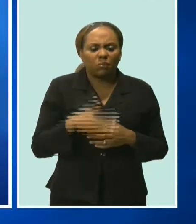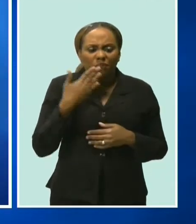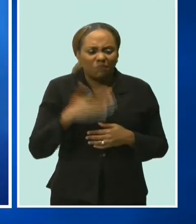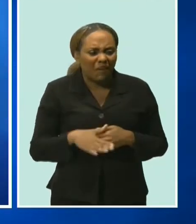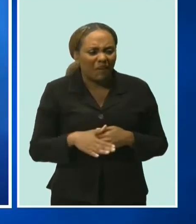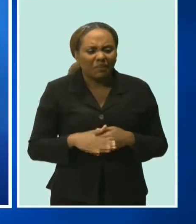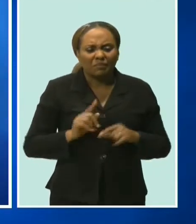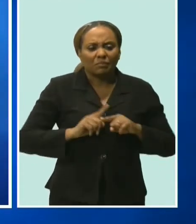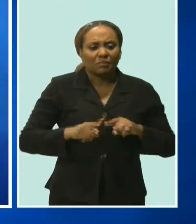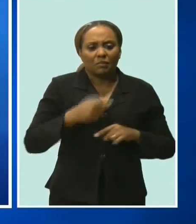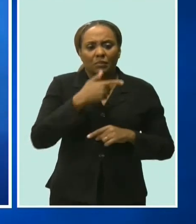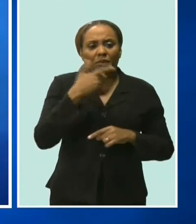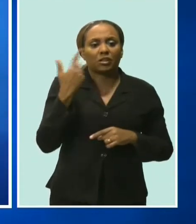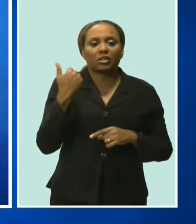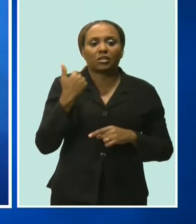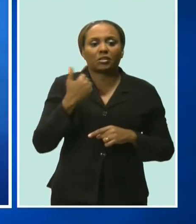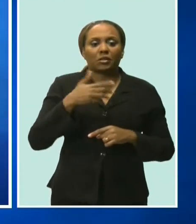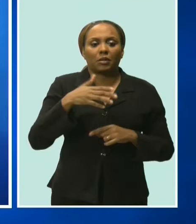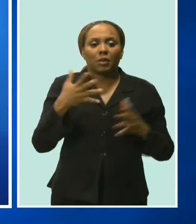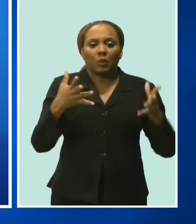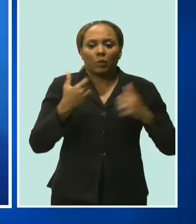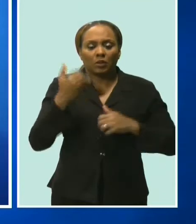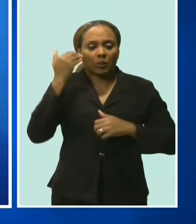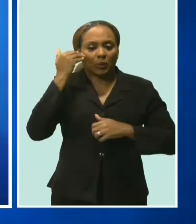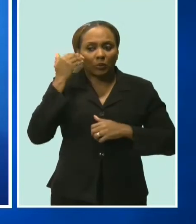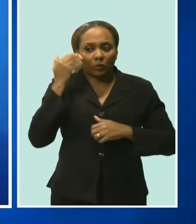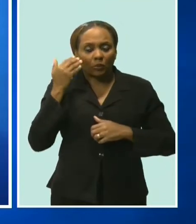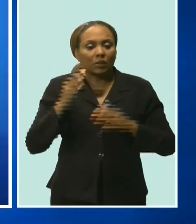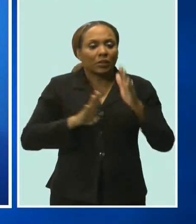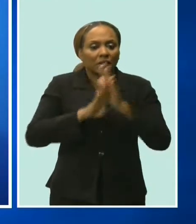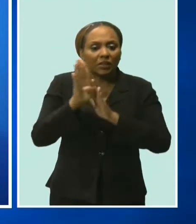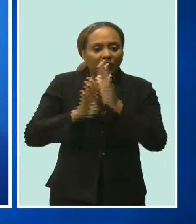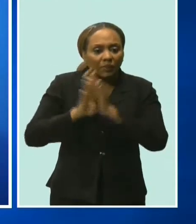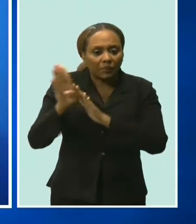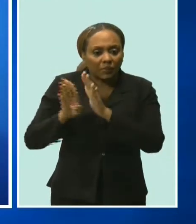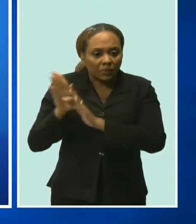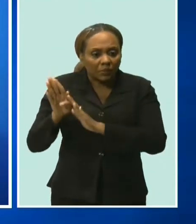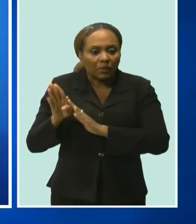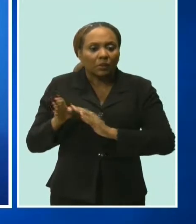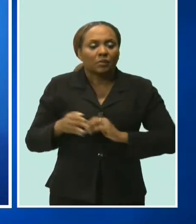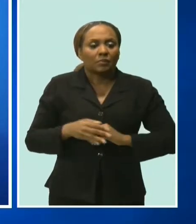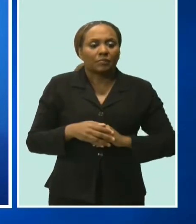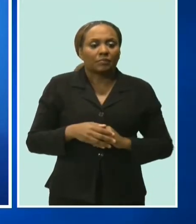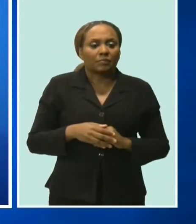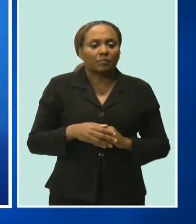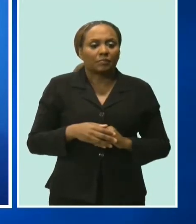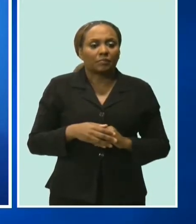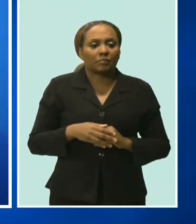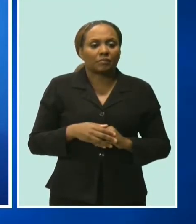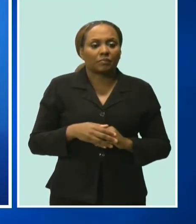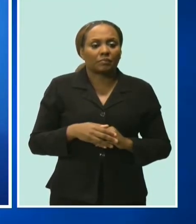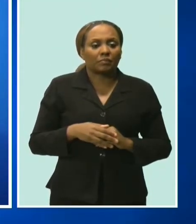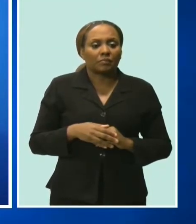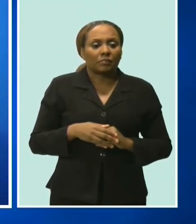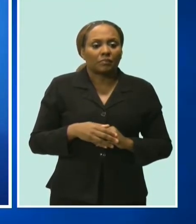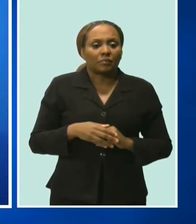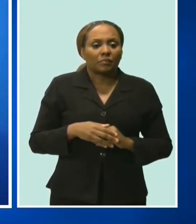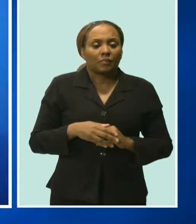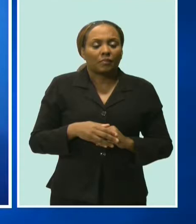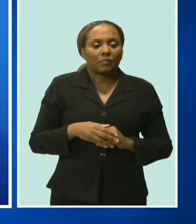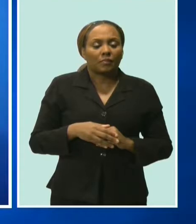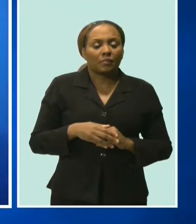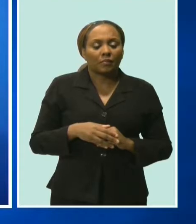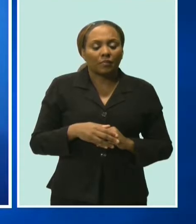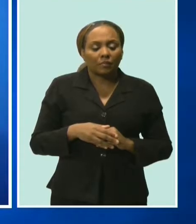because they want to be able to put in place a development compact for their people that was not given to their